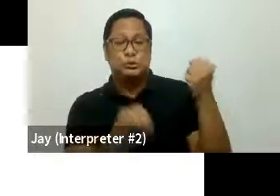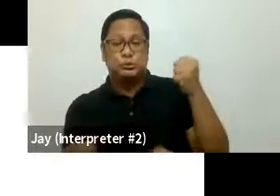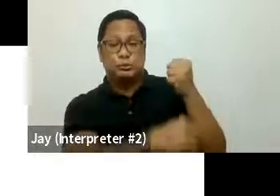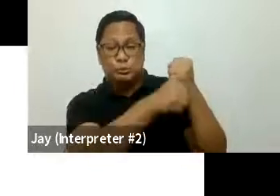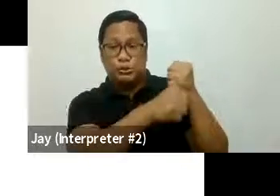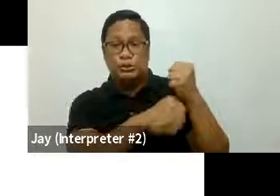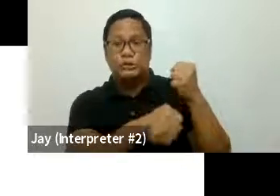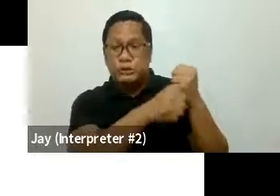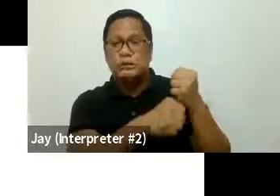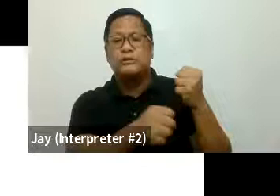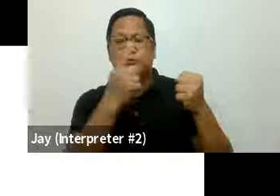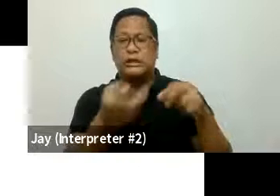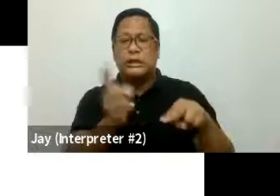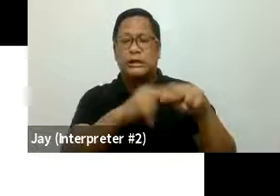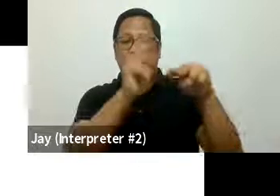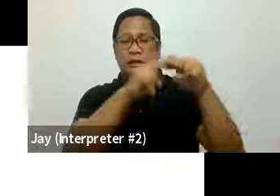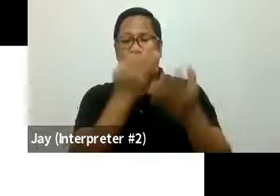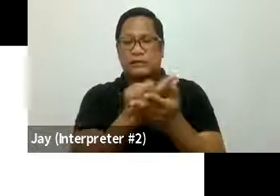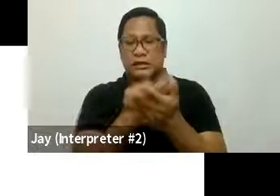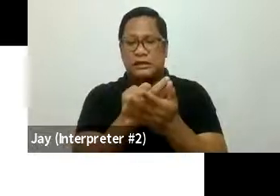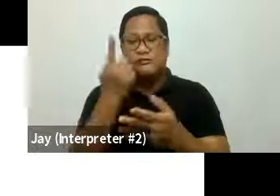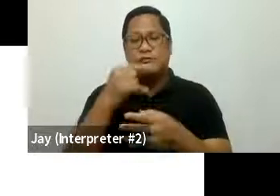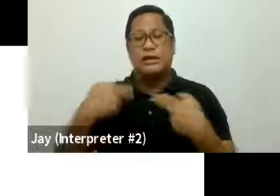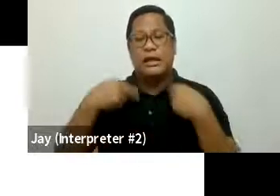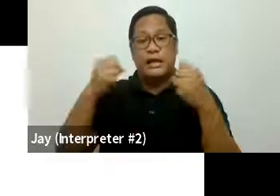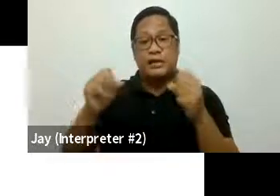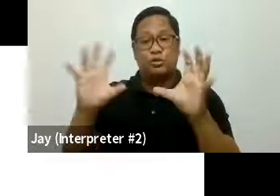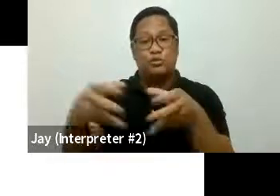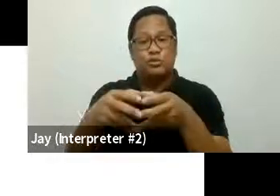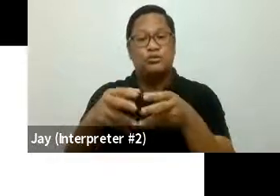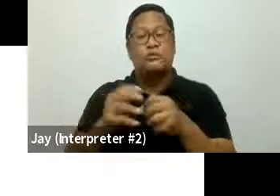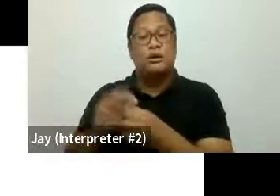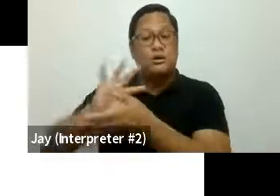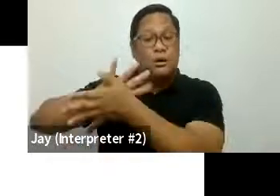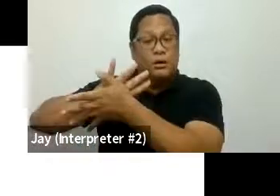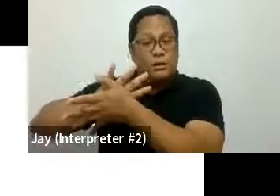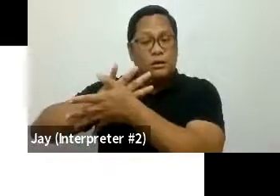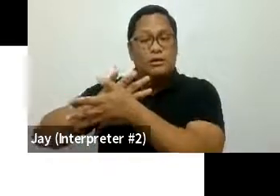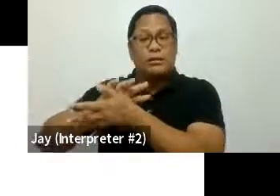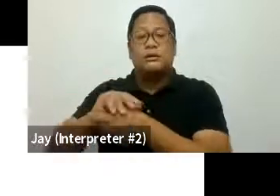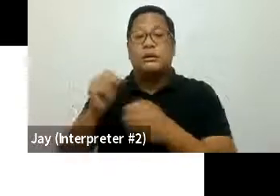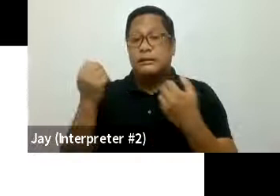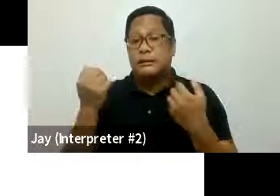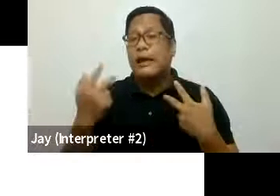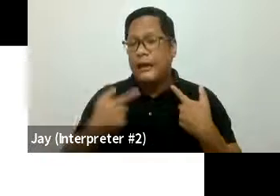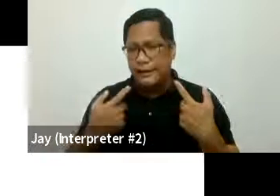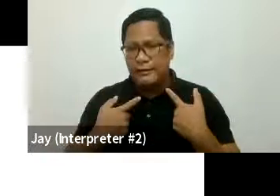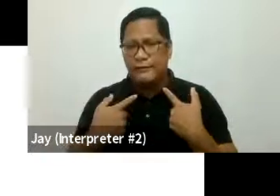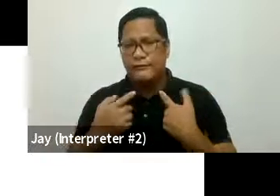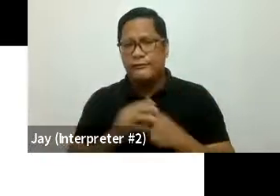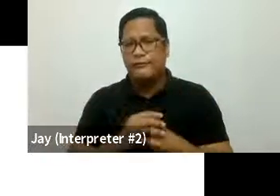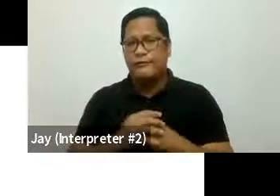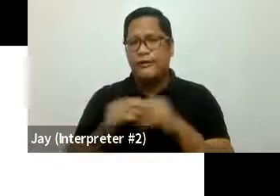basically part of the increased financing for the health sector. Okay, COVID-19 has highlighted the fact that there has been chronic